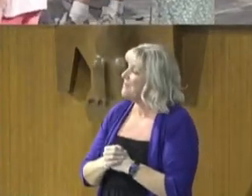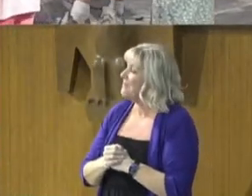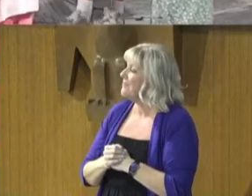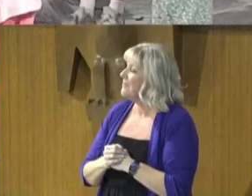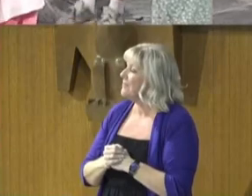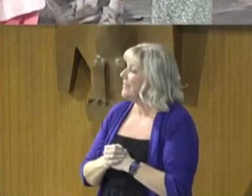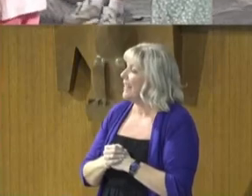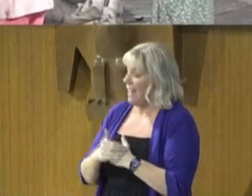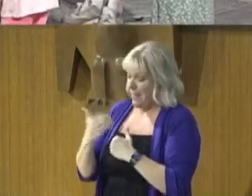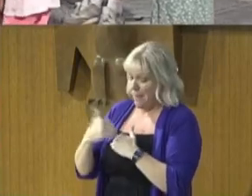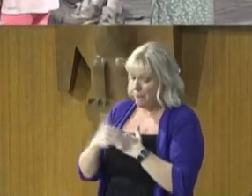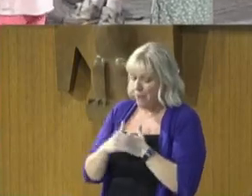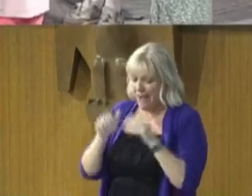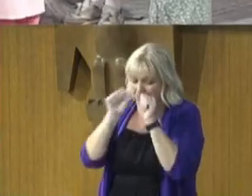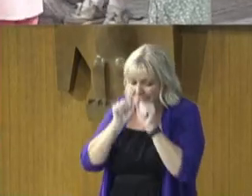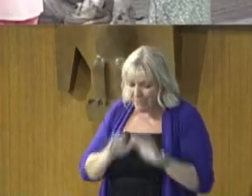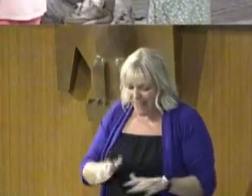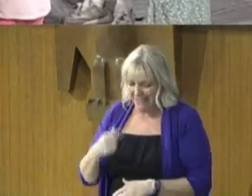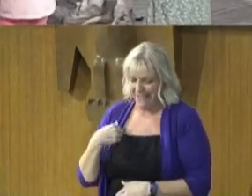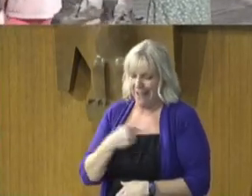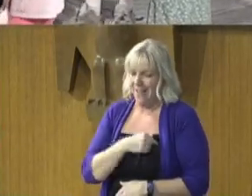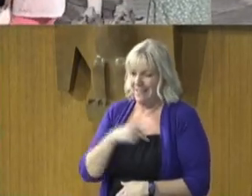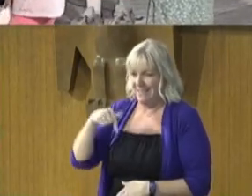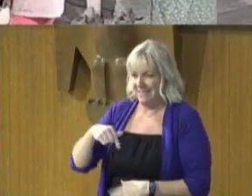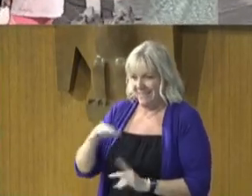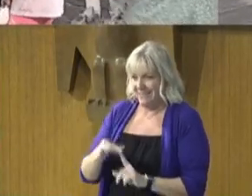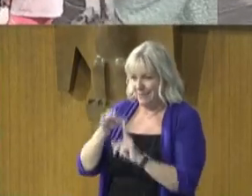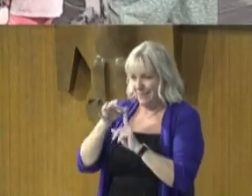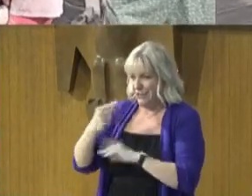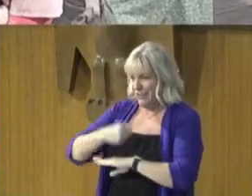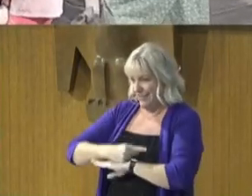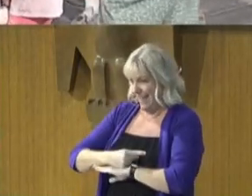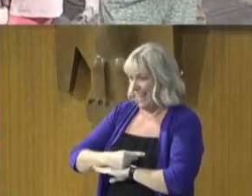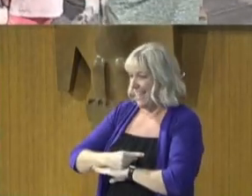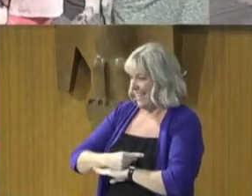May it bless us on this special day.